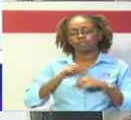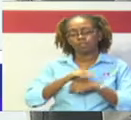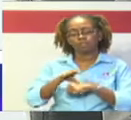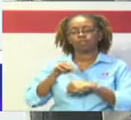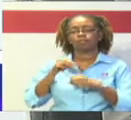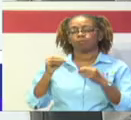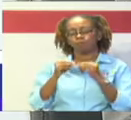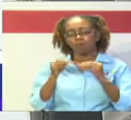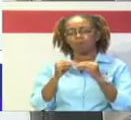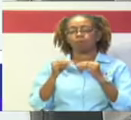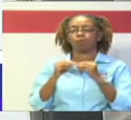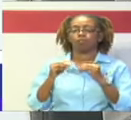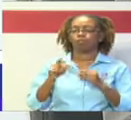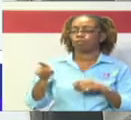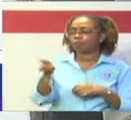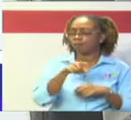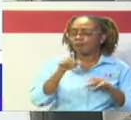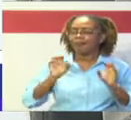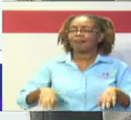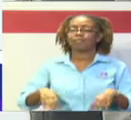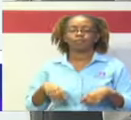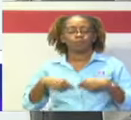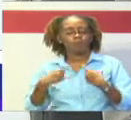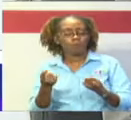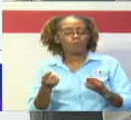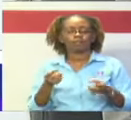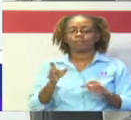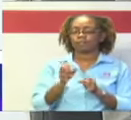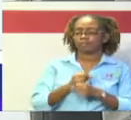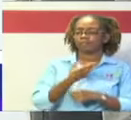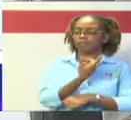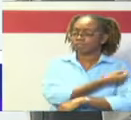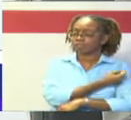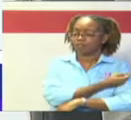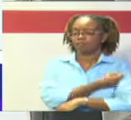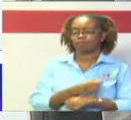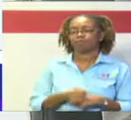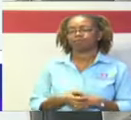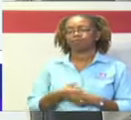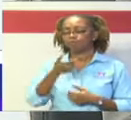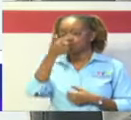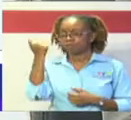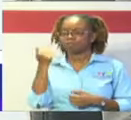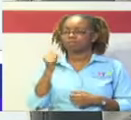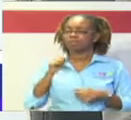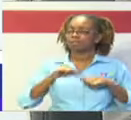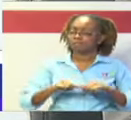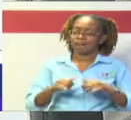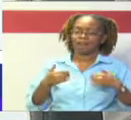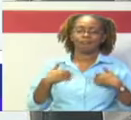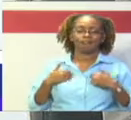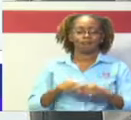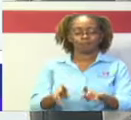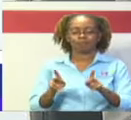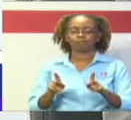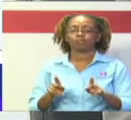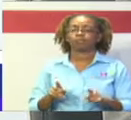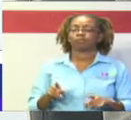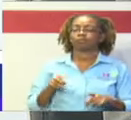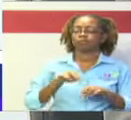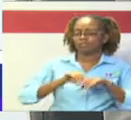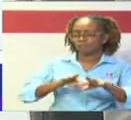get vaccinated, because there is still some possibility for the virus to spread from person to person. And as an individual, especially a vulnerable